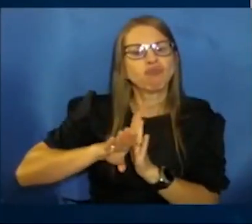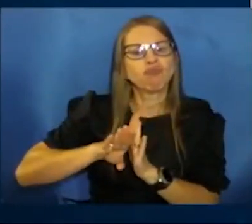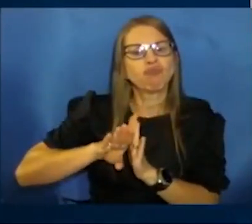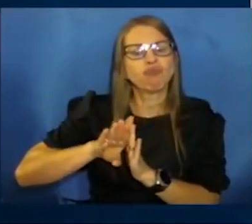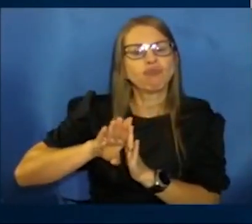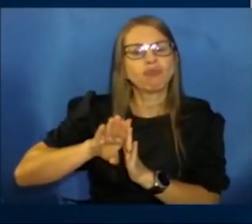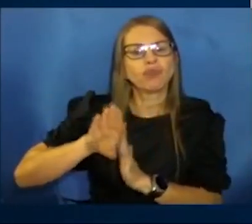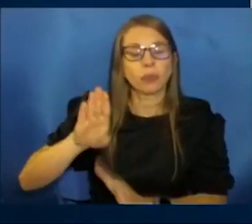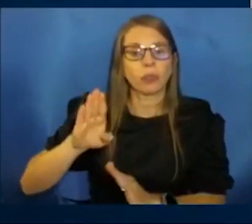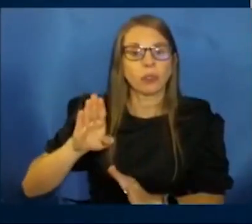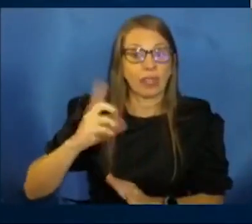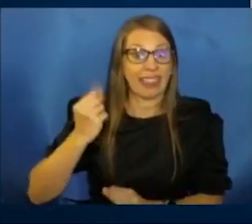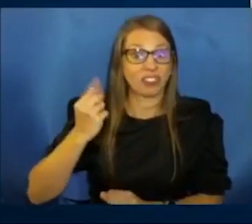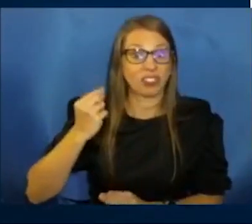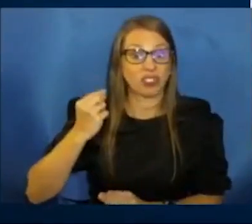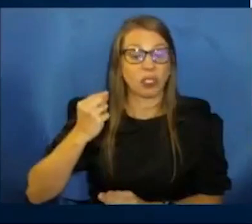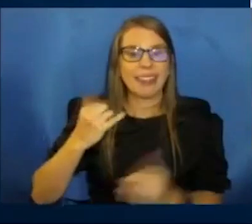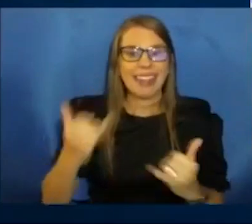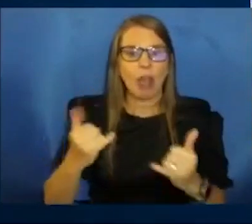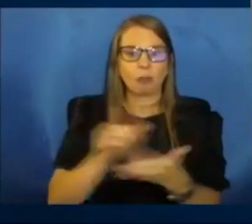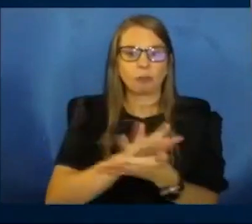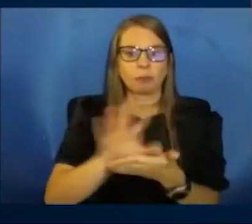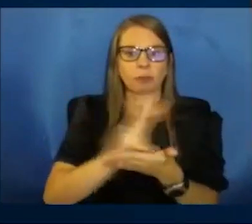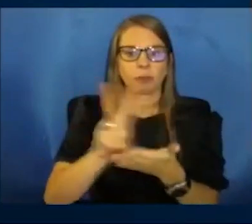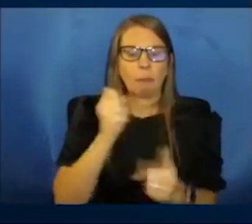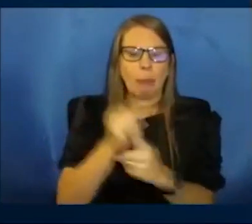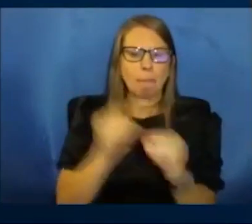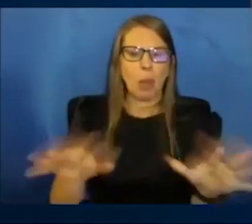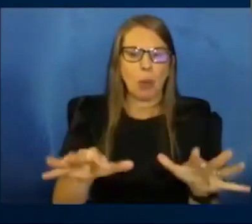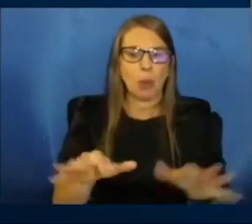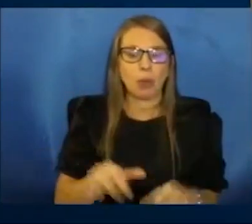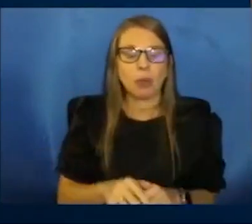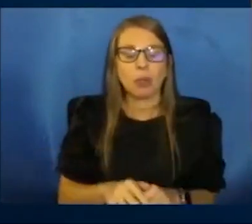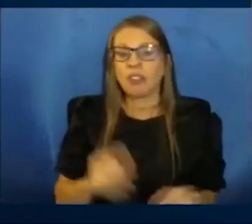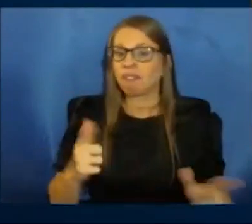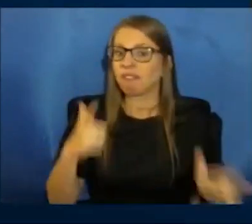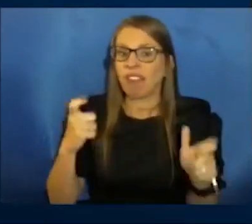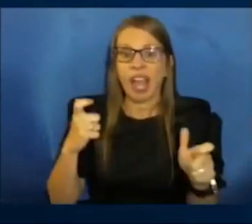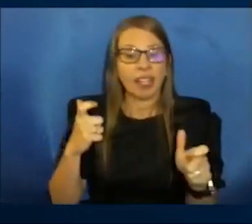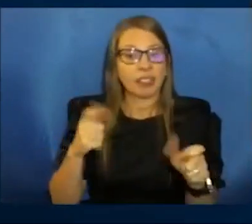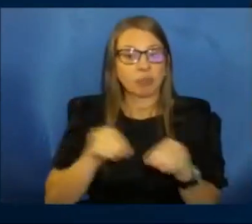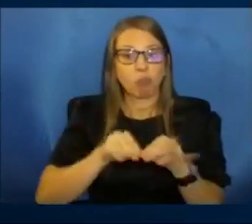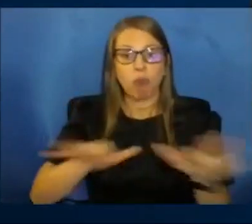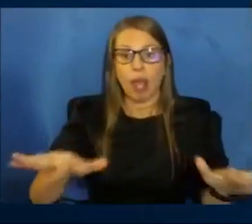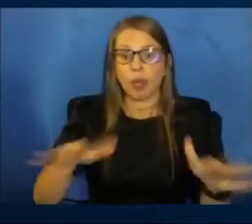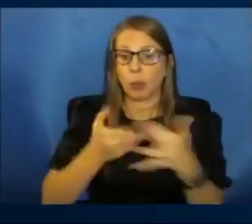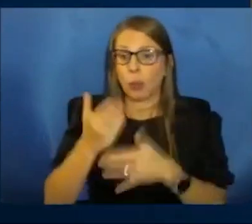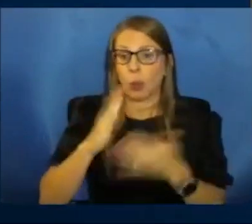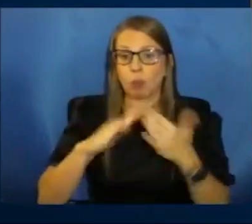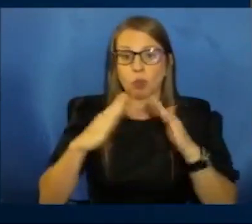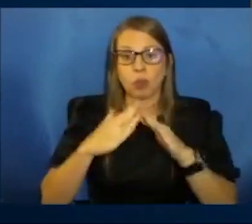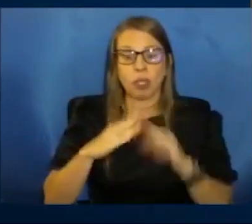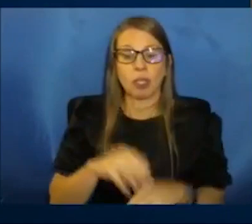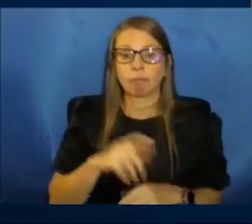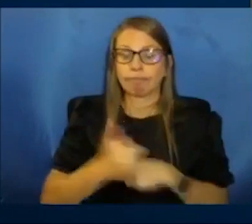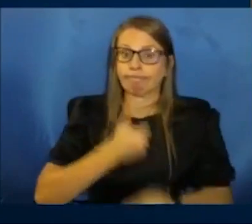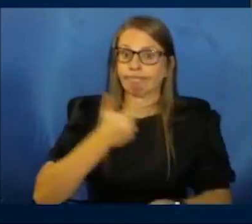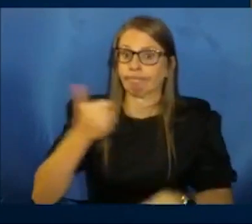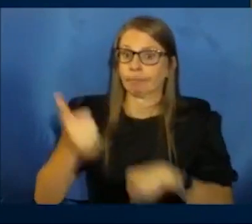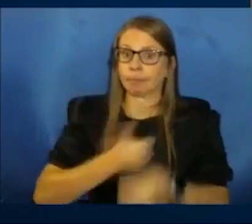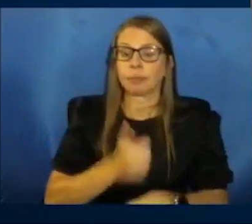as children are back in the classroom, some masked, some not, and the challenges we face as COVID cases continue to climb in our area